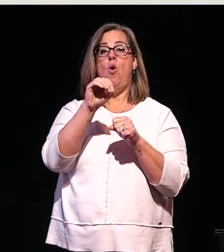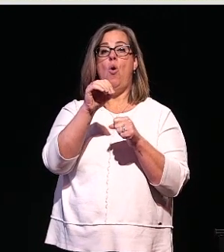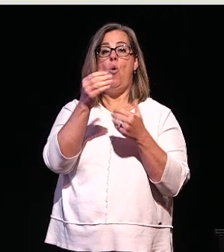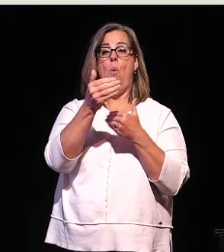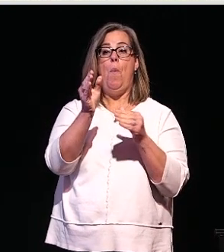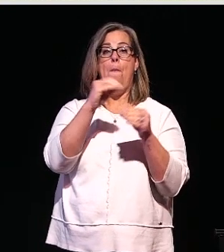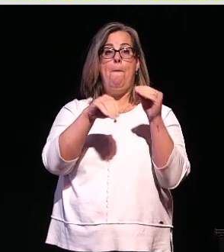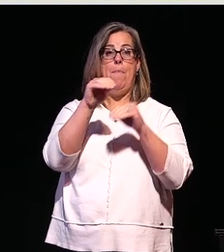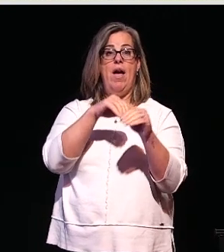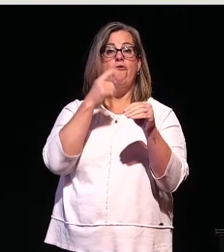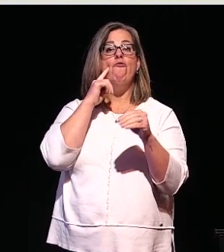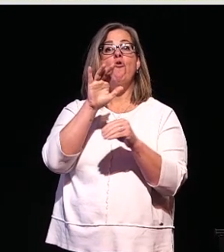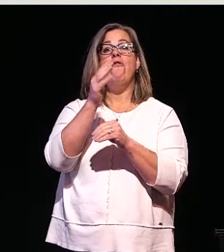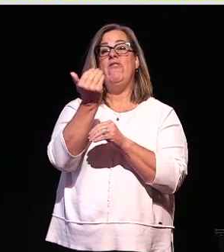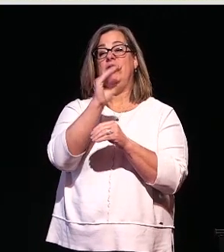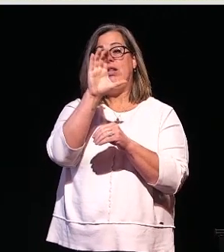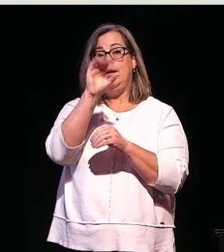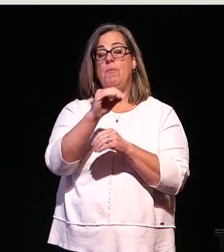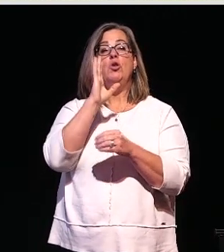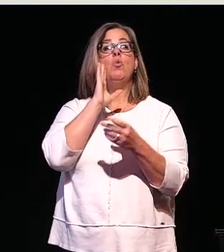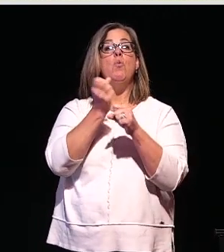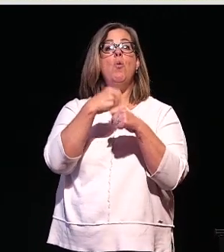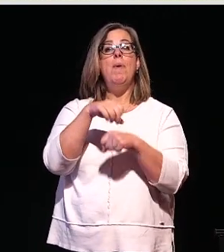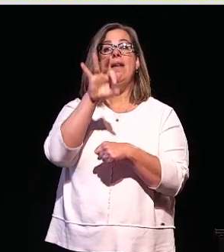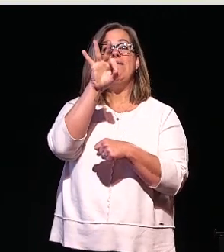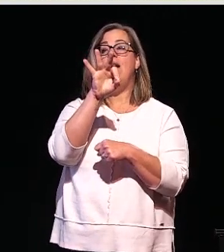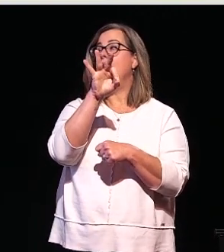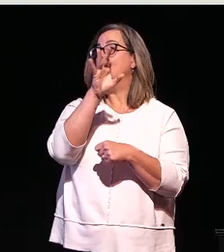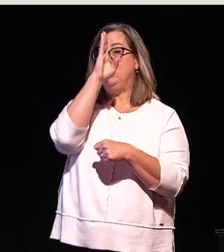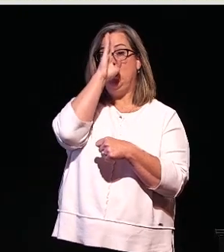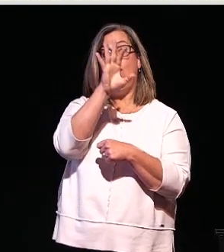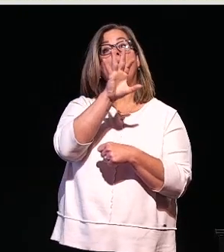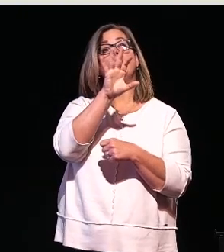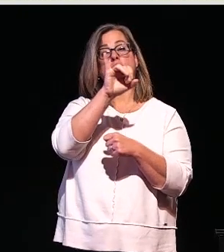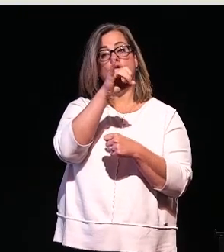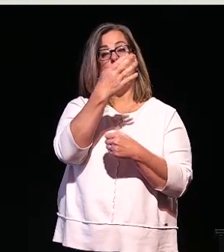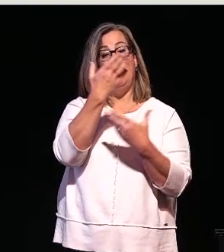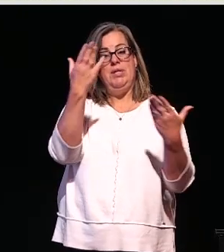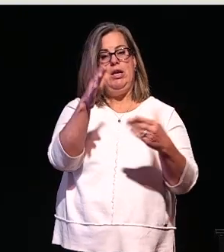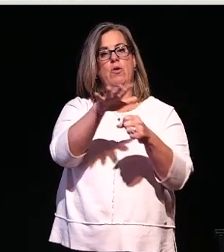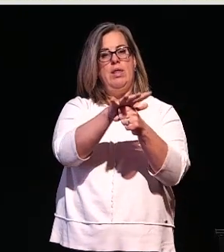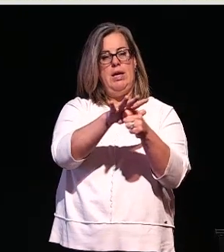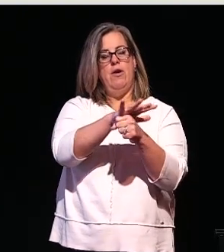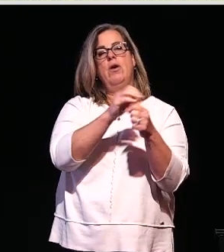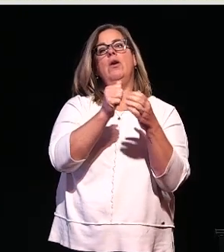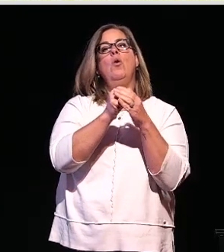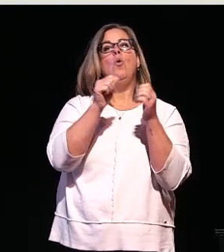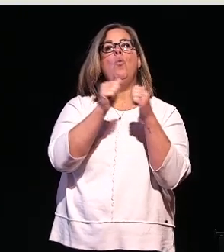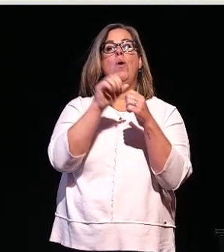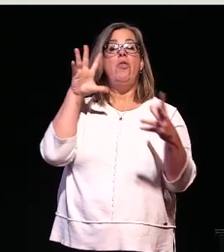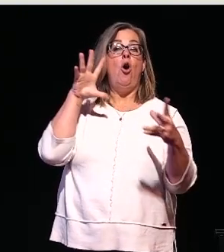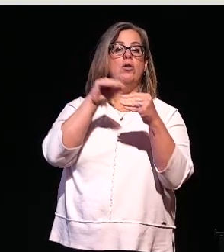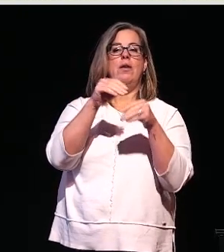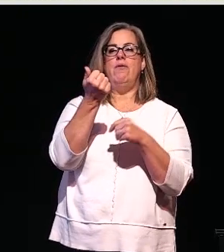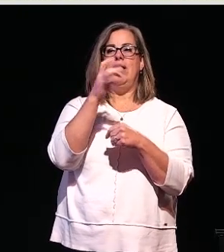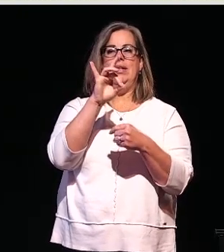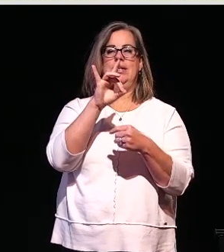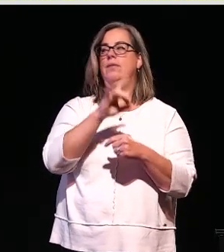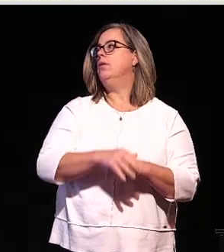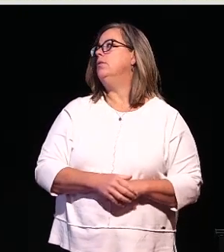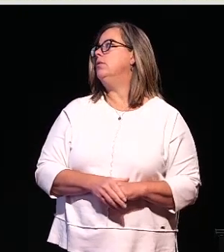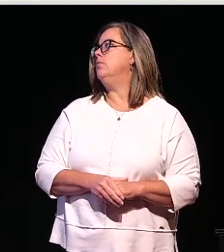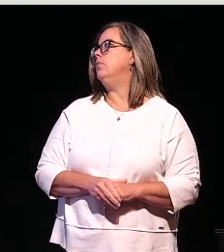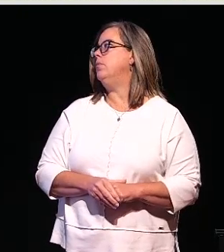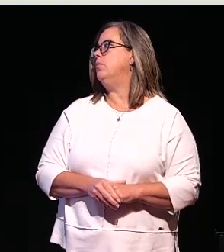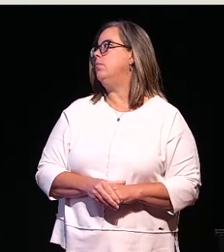first year. We'll create nine jobs in the region, direct jobs in the region the first year, with a total of 18 total.